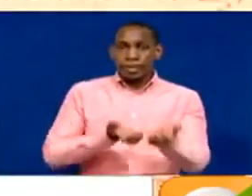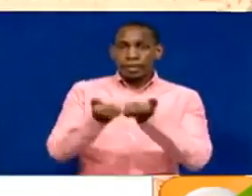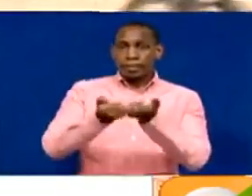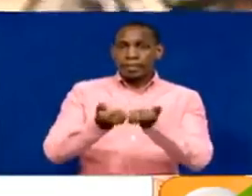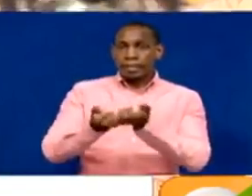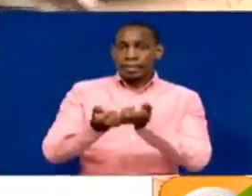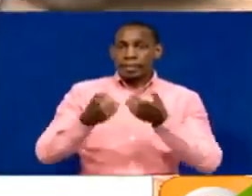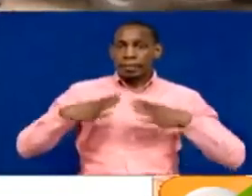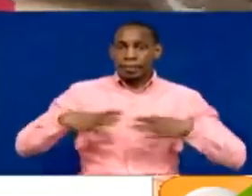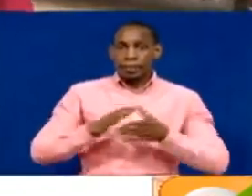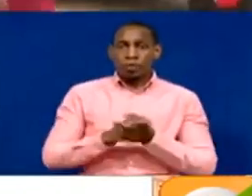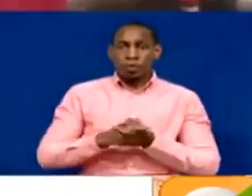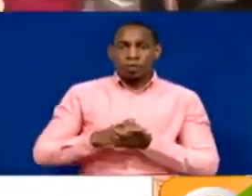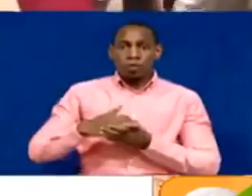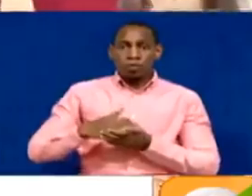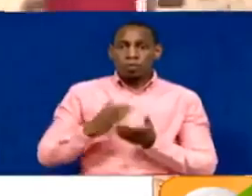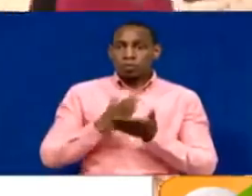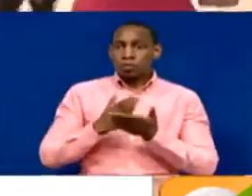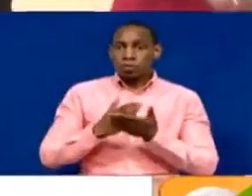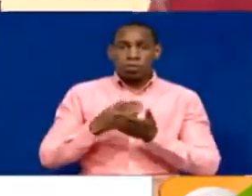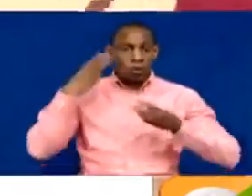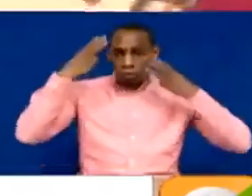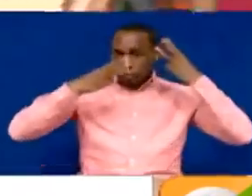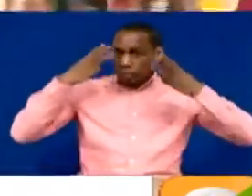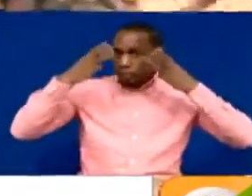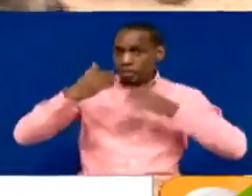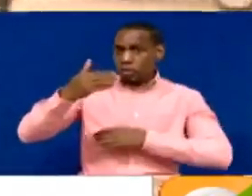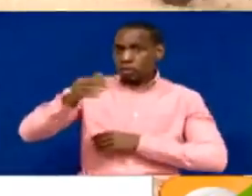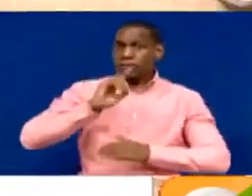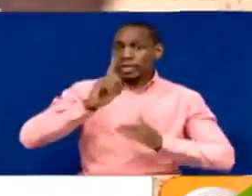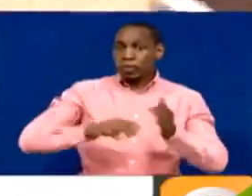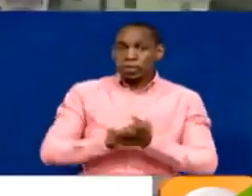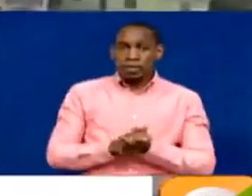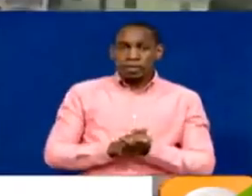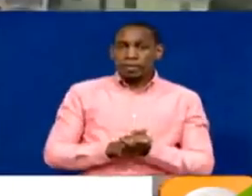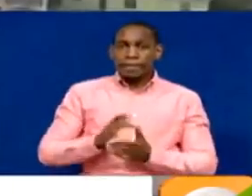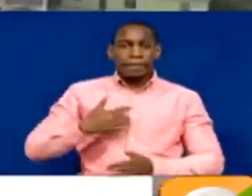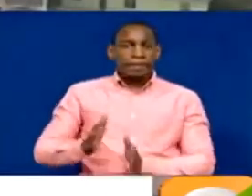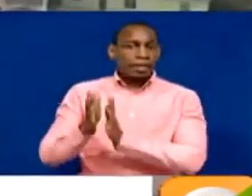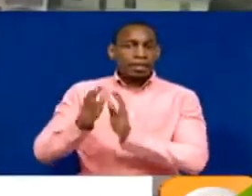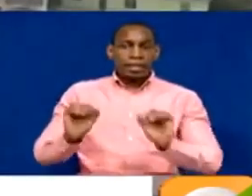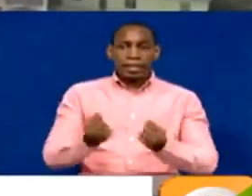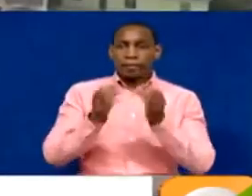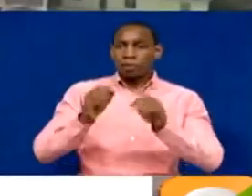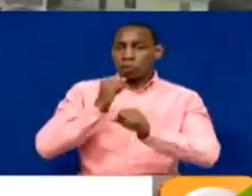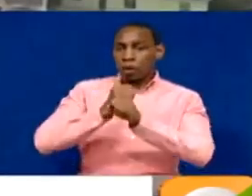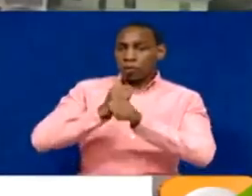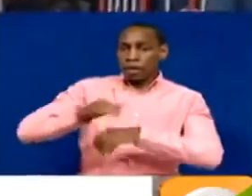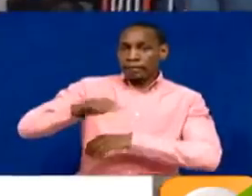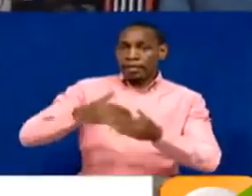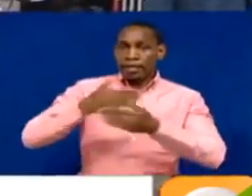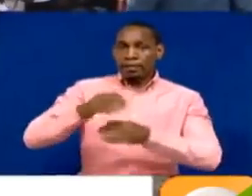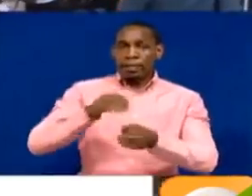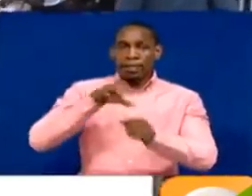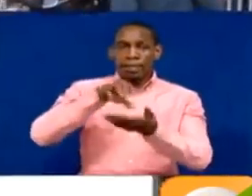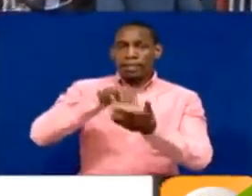Business operators here are constantly looking over their shoulders. They say they don't feel safe working in this environment following a